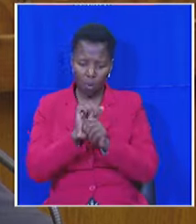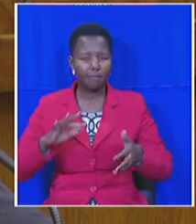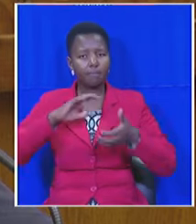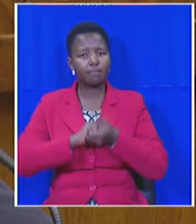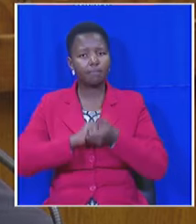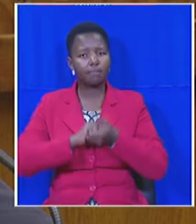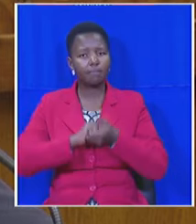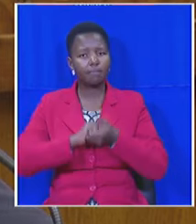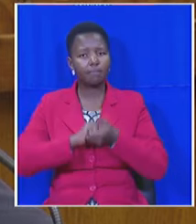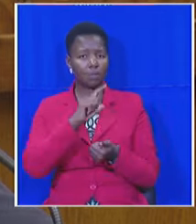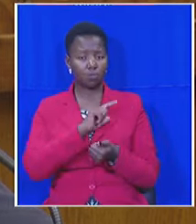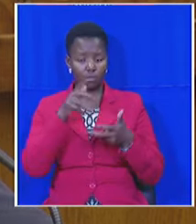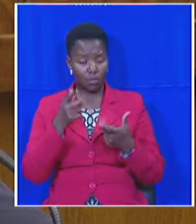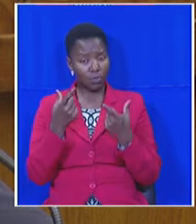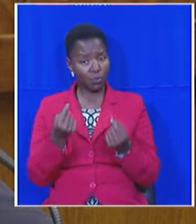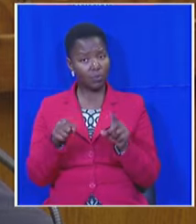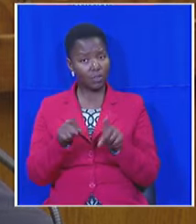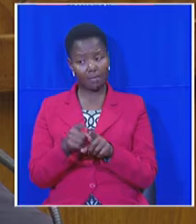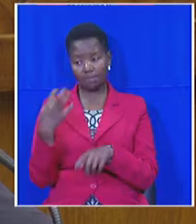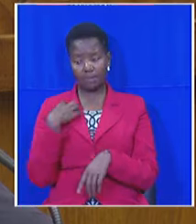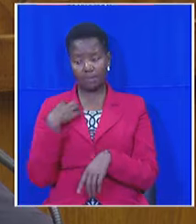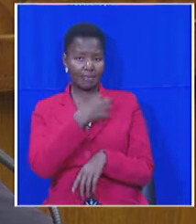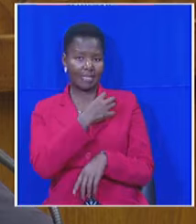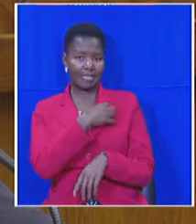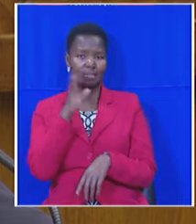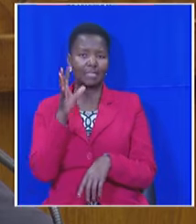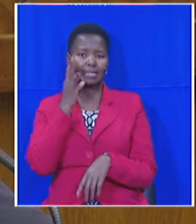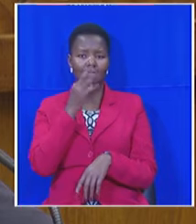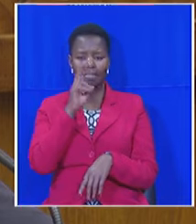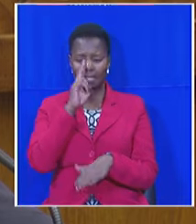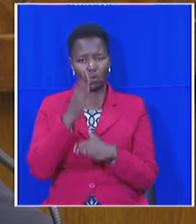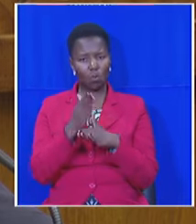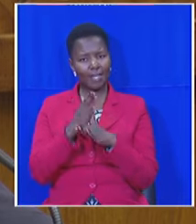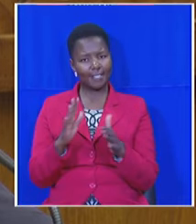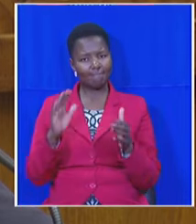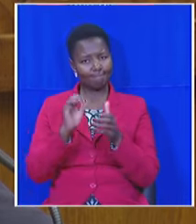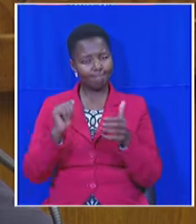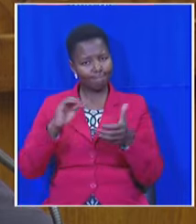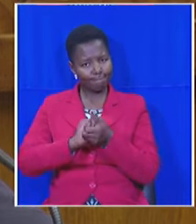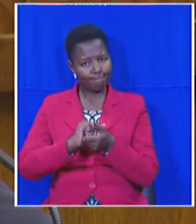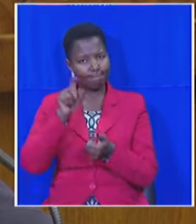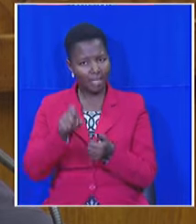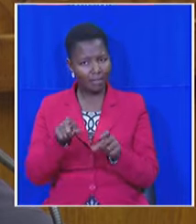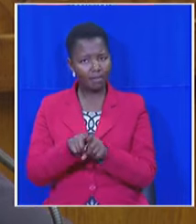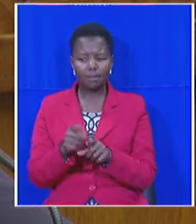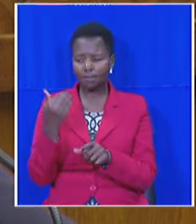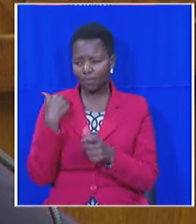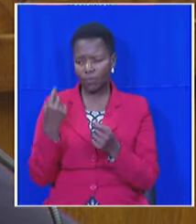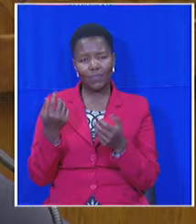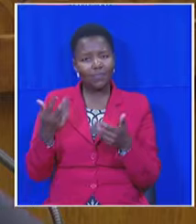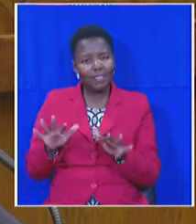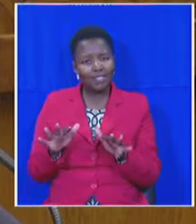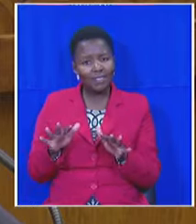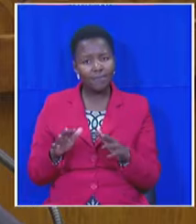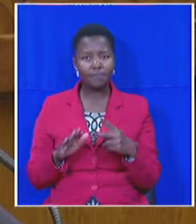spirit of what the minister said in his speech of working together, being resilient, working together, as we've done in the best of times. Also